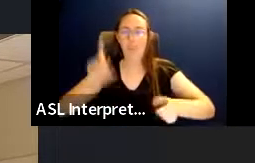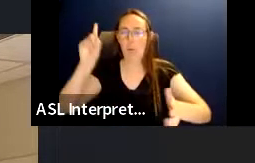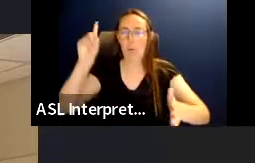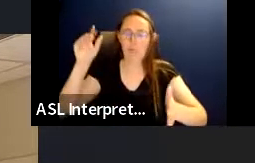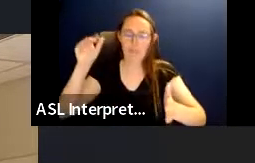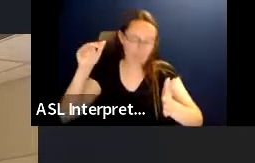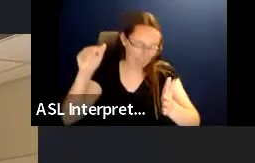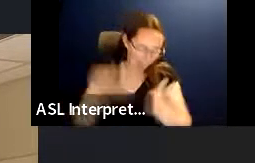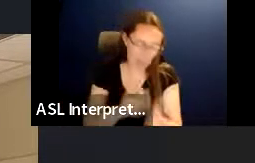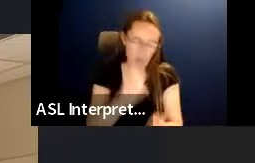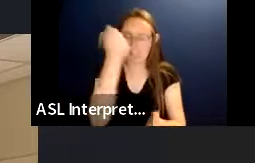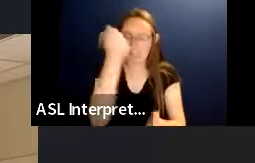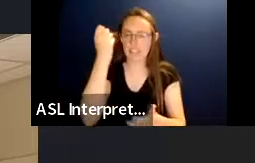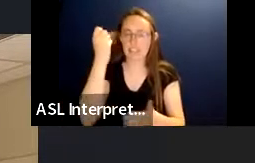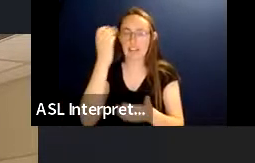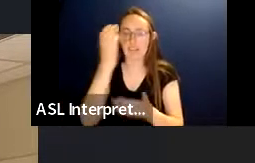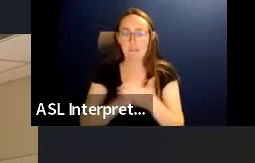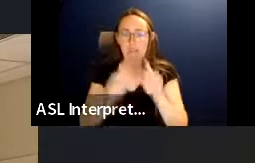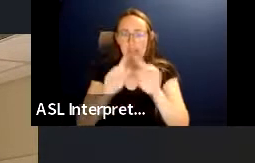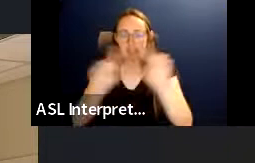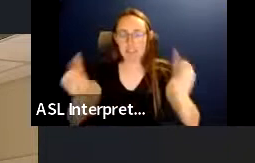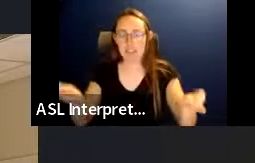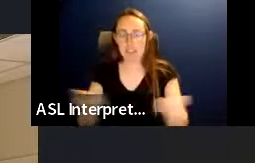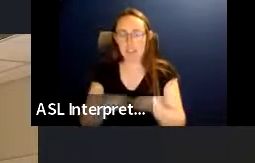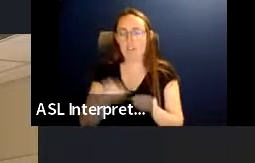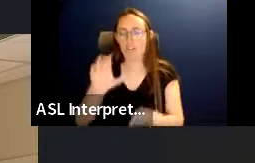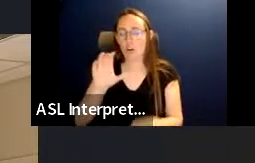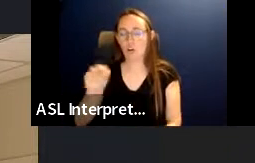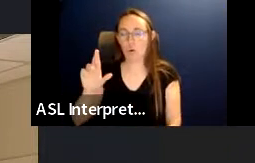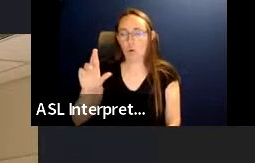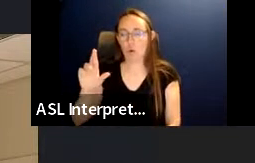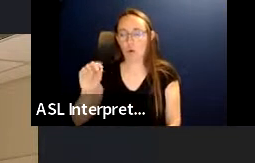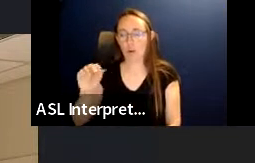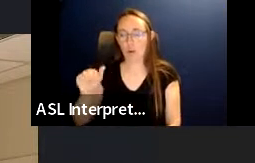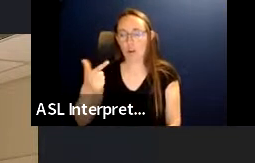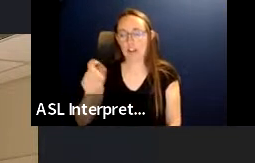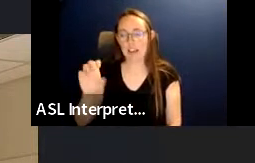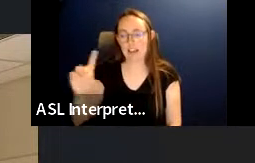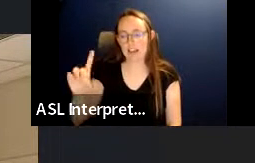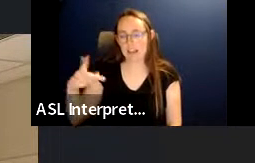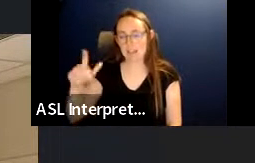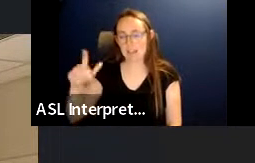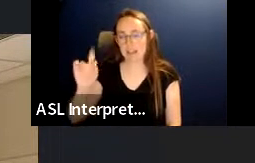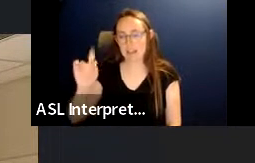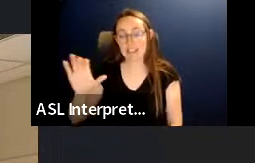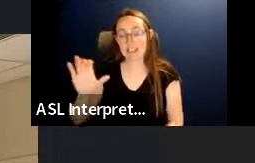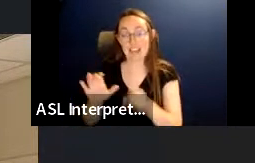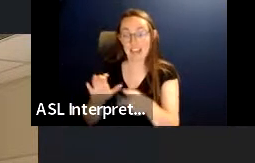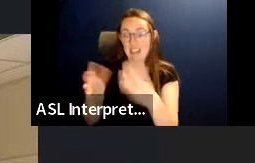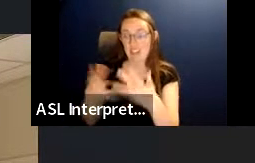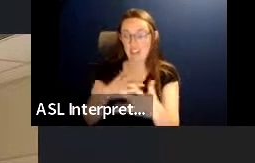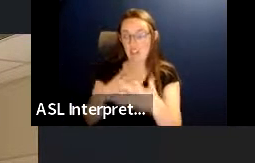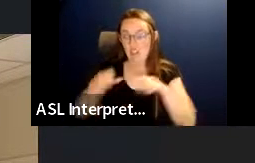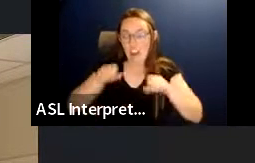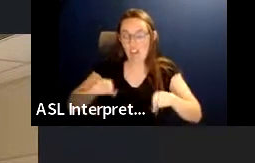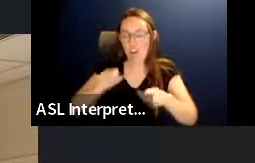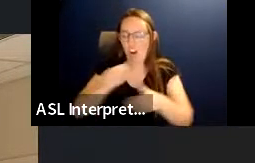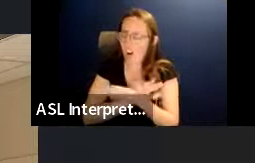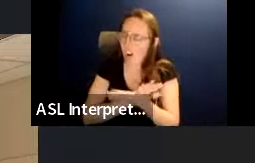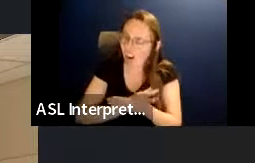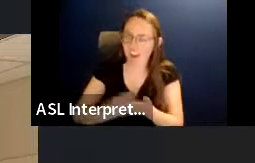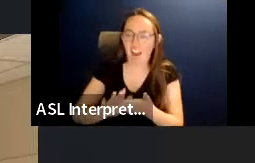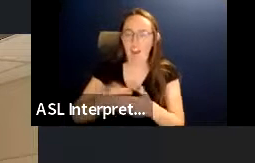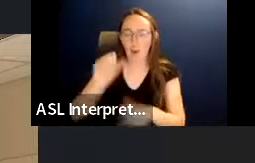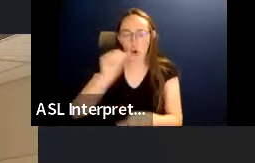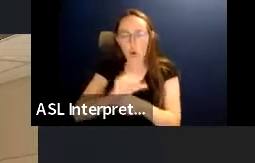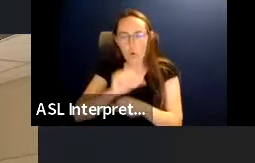plastic. I think everybody should have one of these Rubbermaid carts on wheels. Not only can I use it as a work surface for cutting